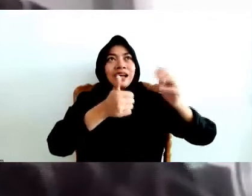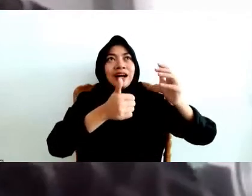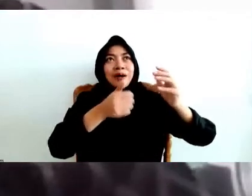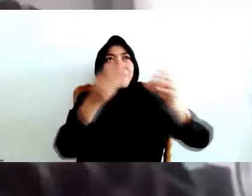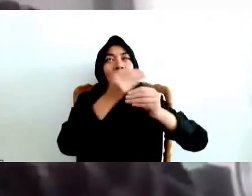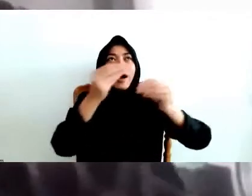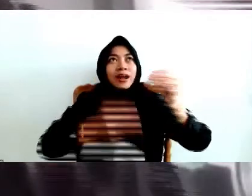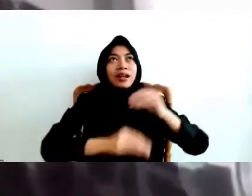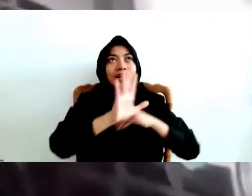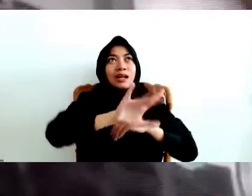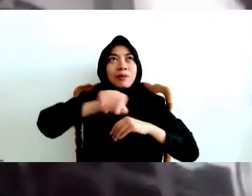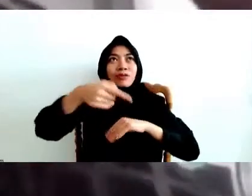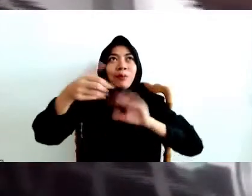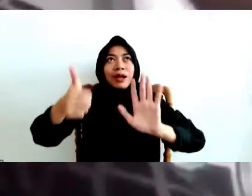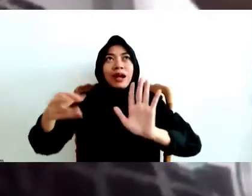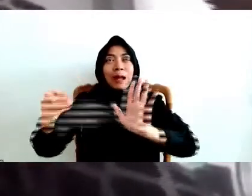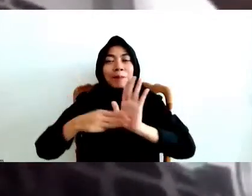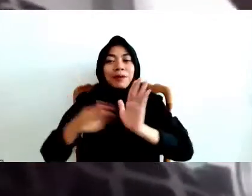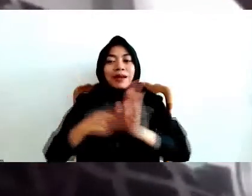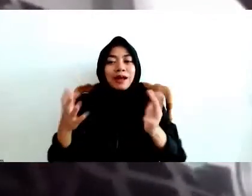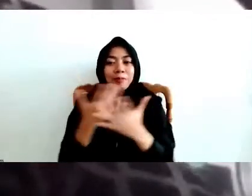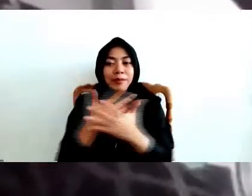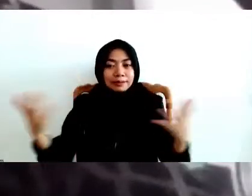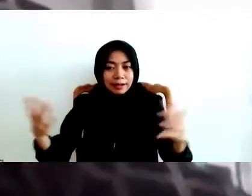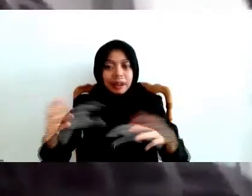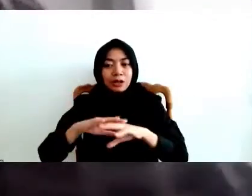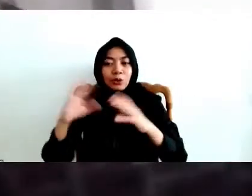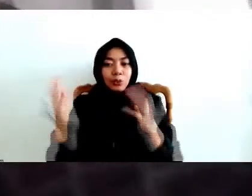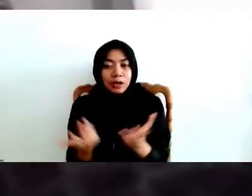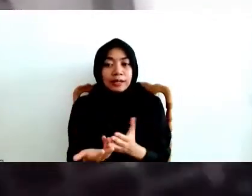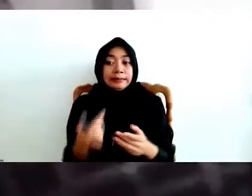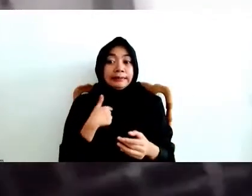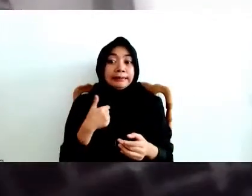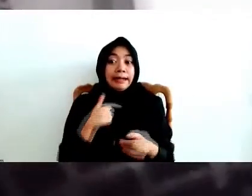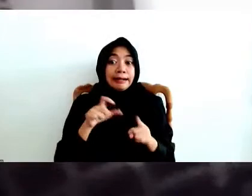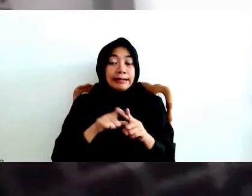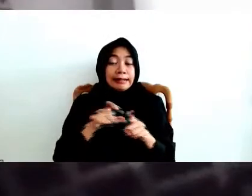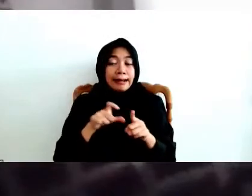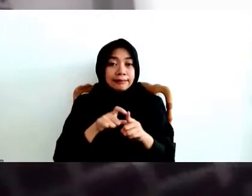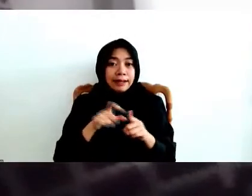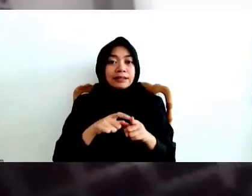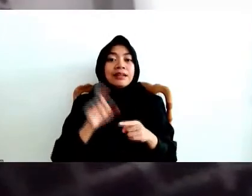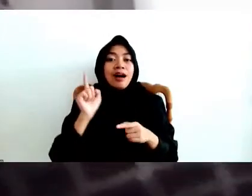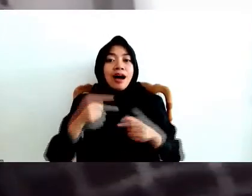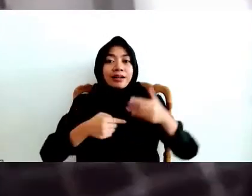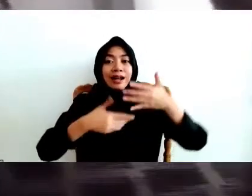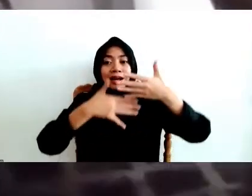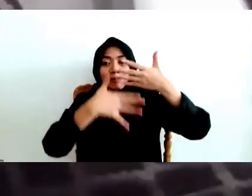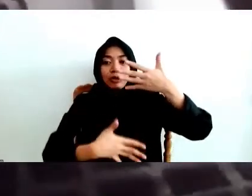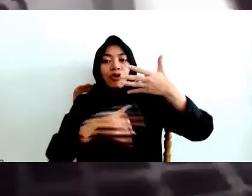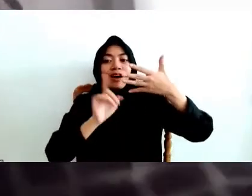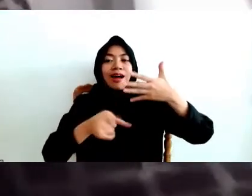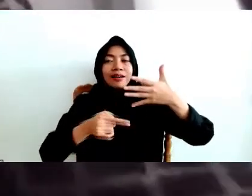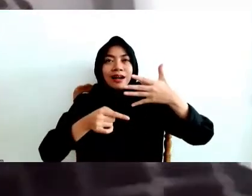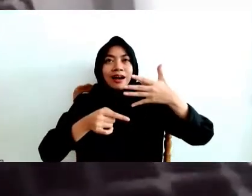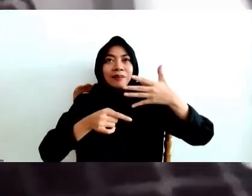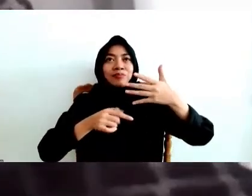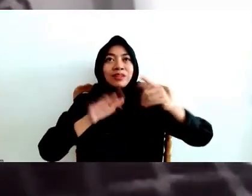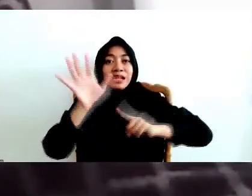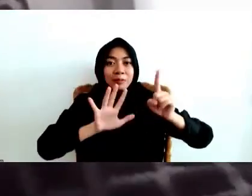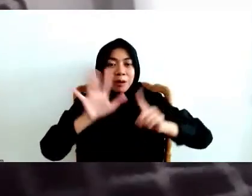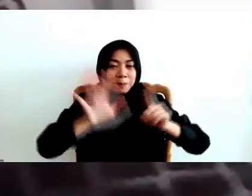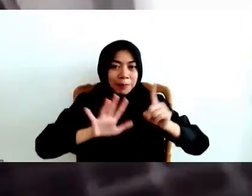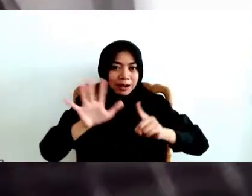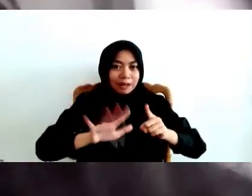the world population. Now, in our database, because we have 10 indicators in the global MPI, and it's an individual